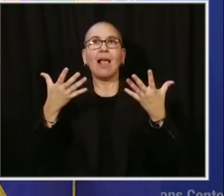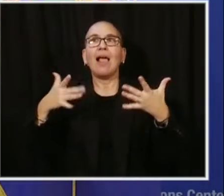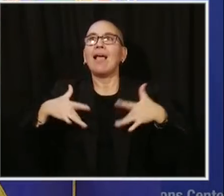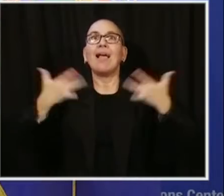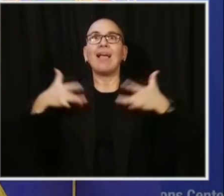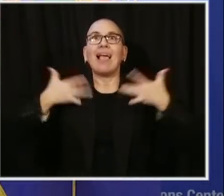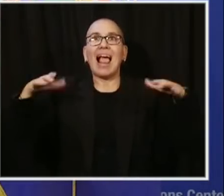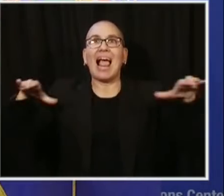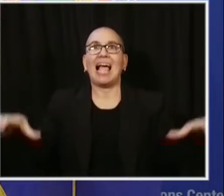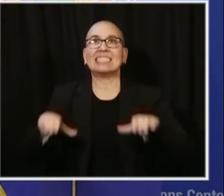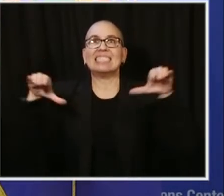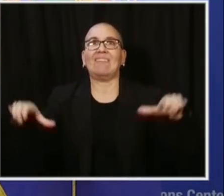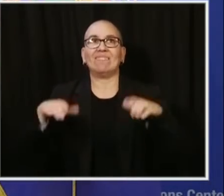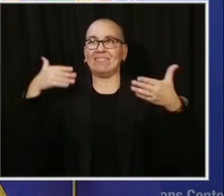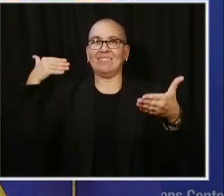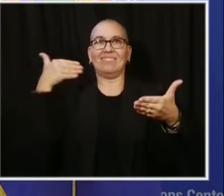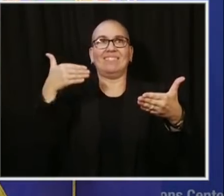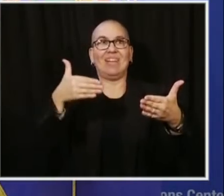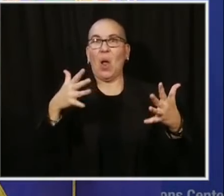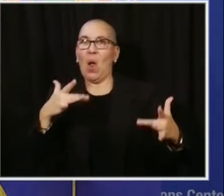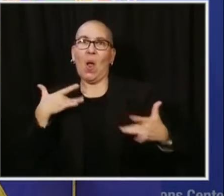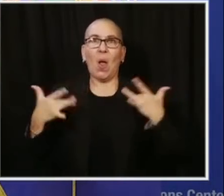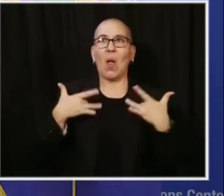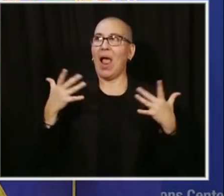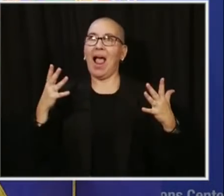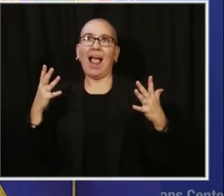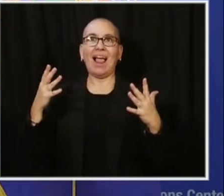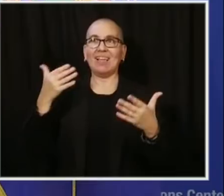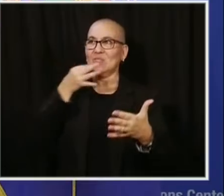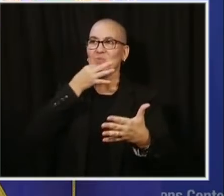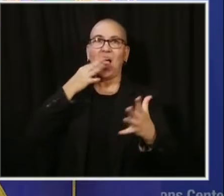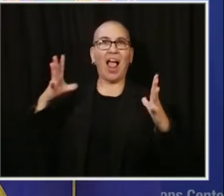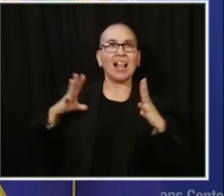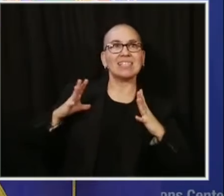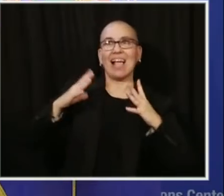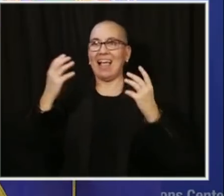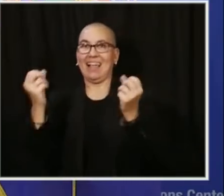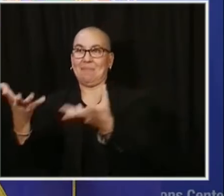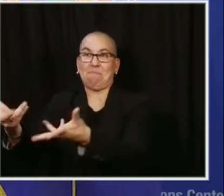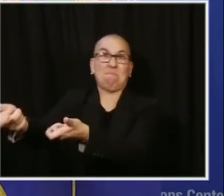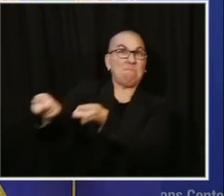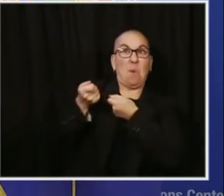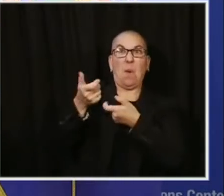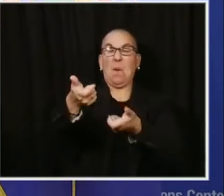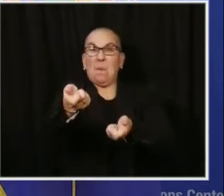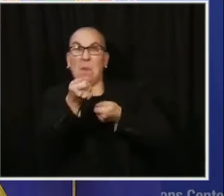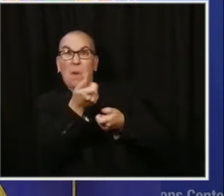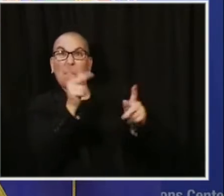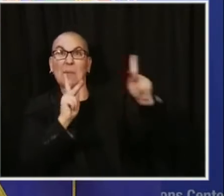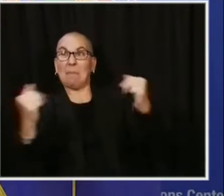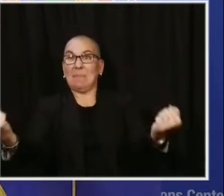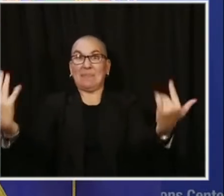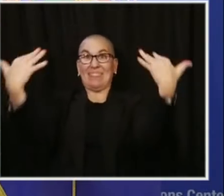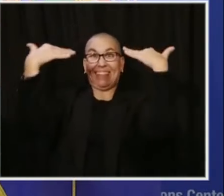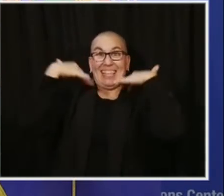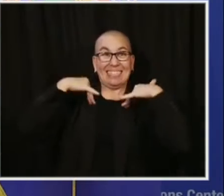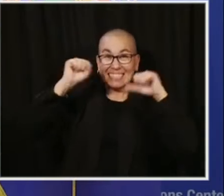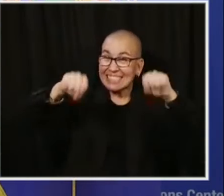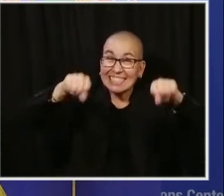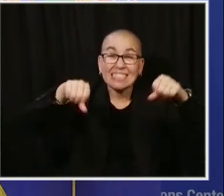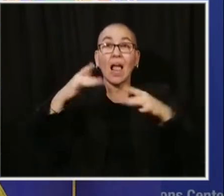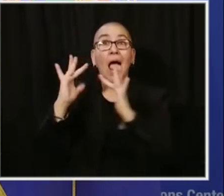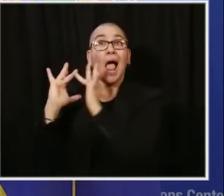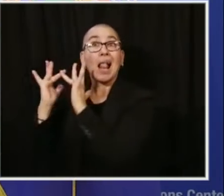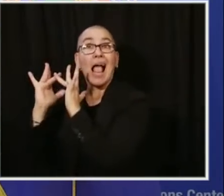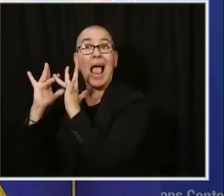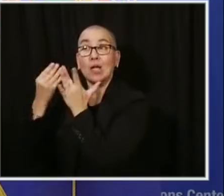they make up so much of their revenue, whether it's through the hospitality industry, through retail. At a time when online shopping habits might be encouraging